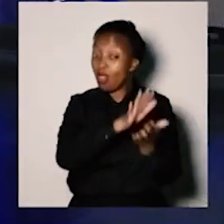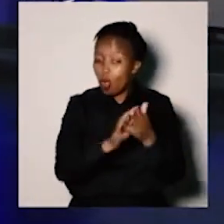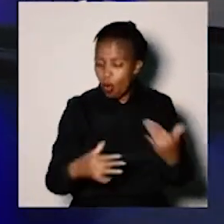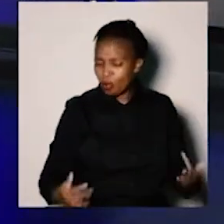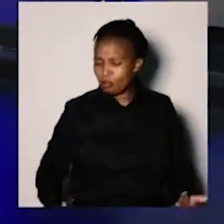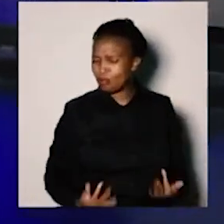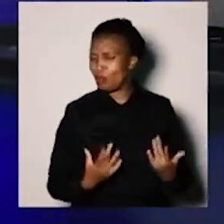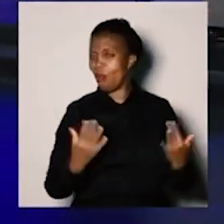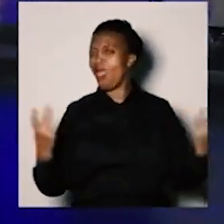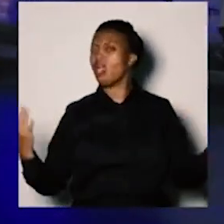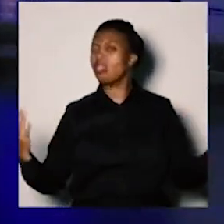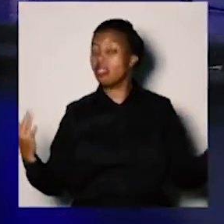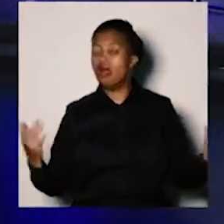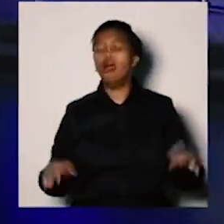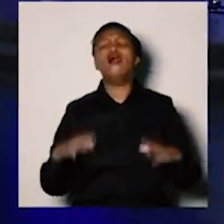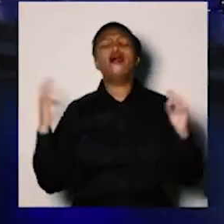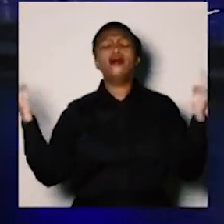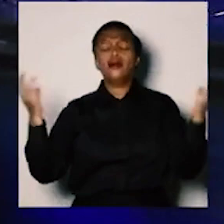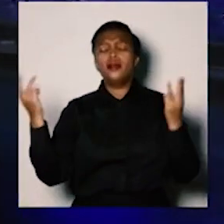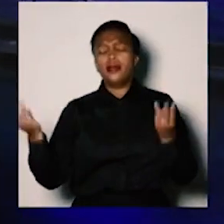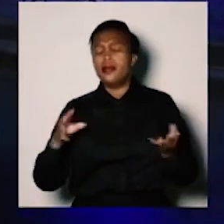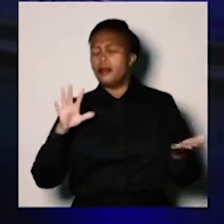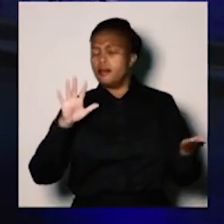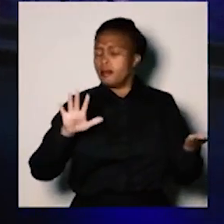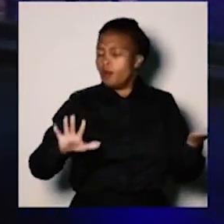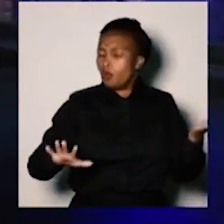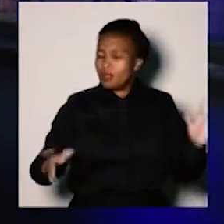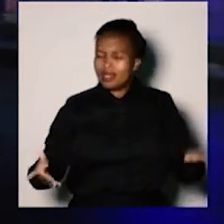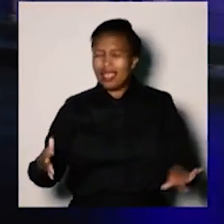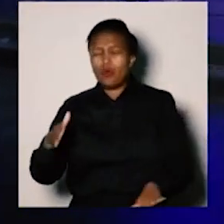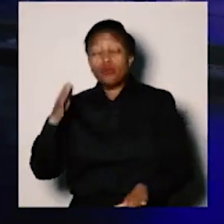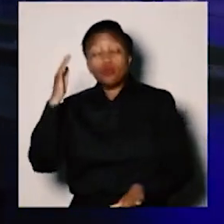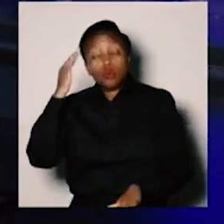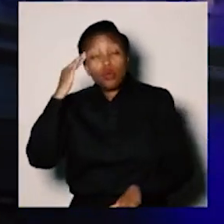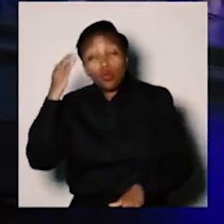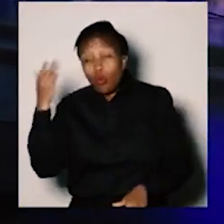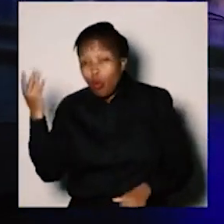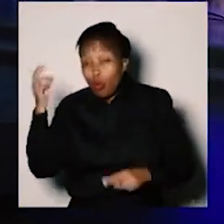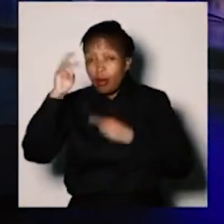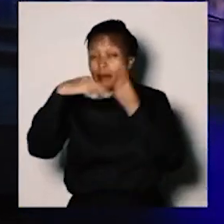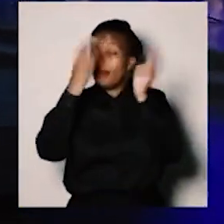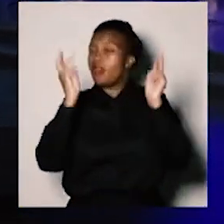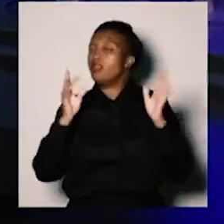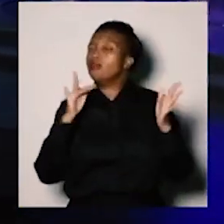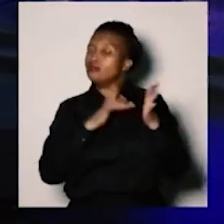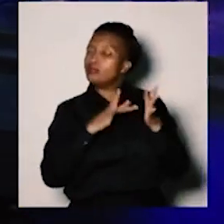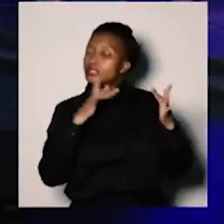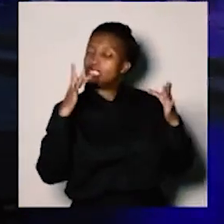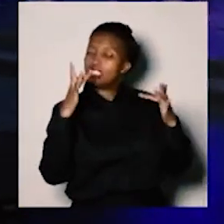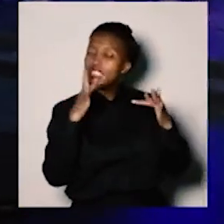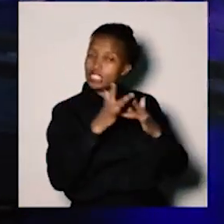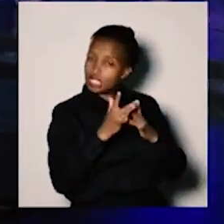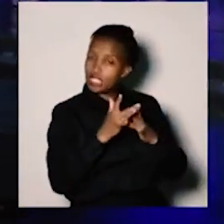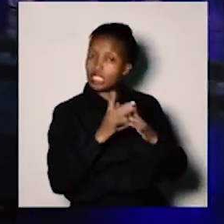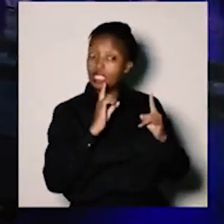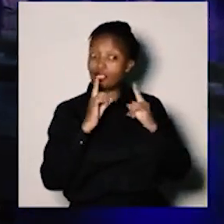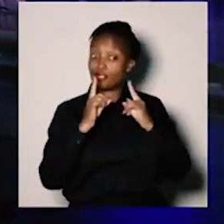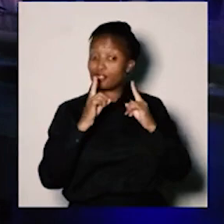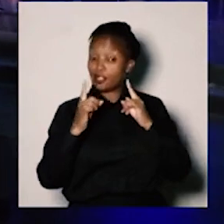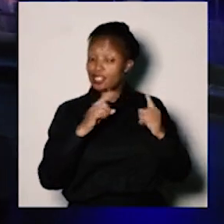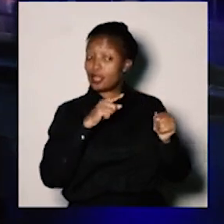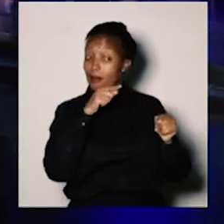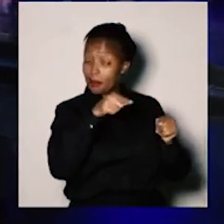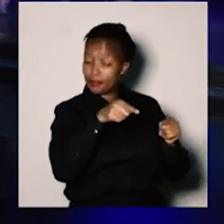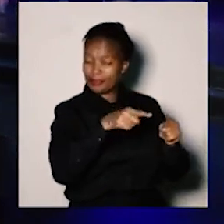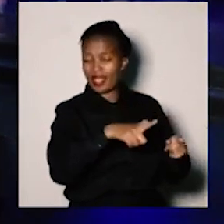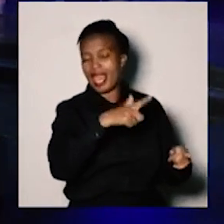Because there are people who pass on without being aware. See? So Jesus talks about it in Luke chapter 12. He